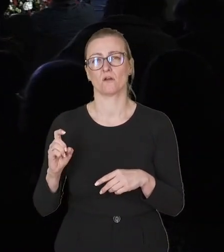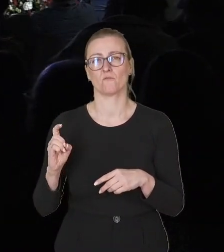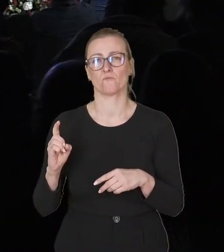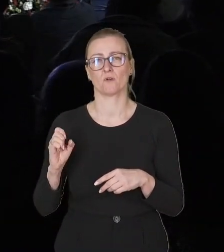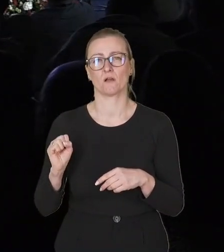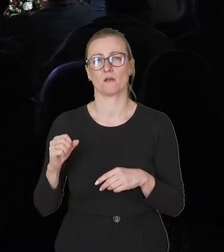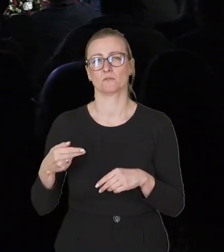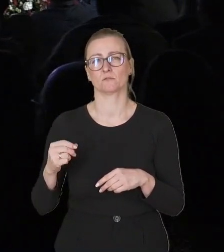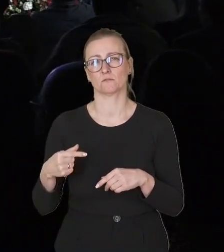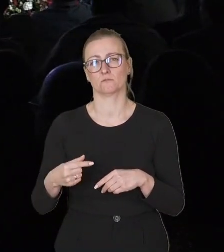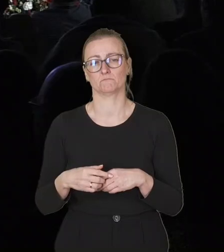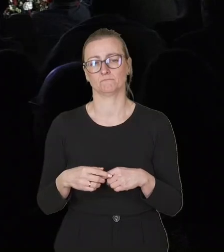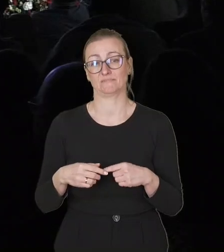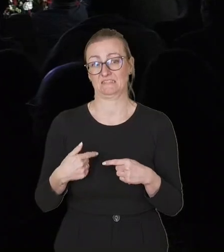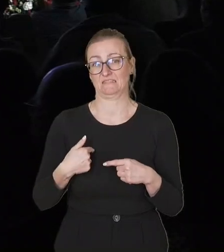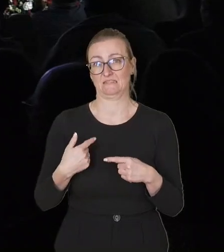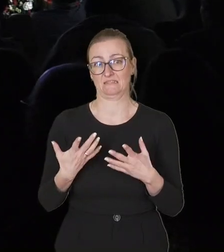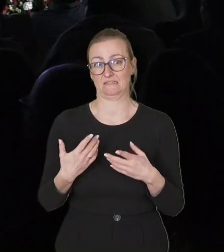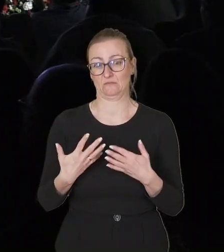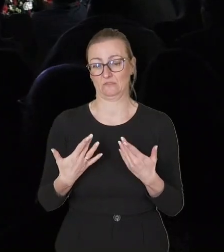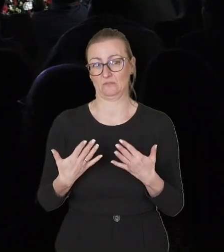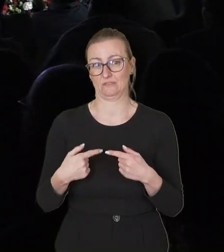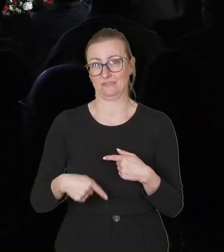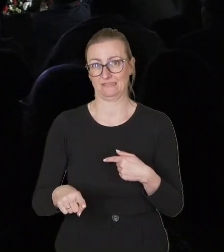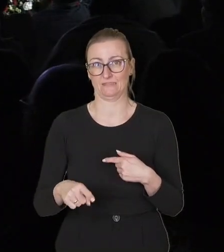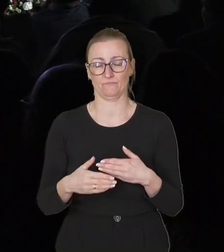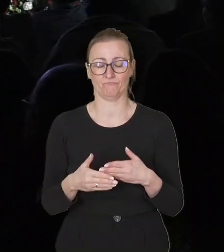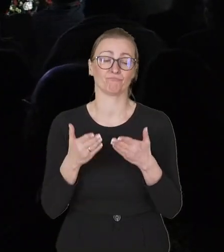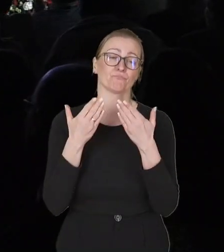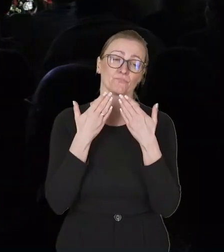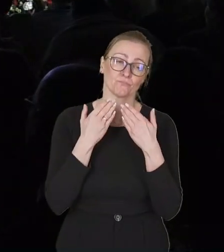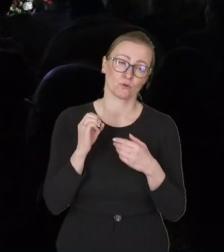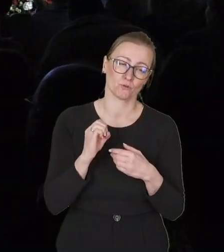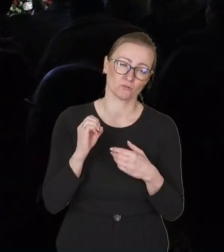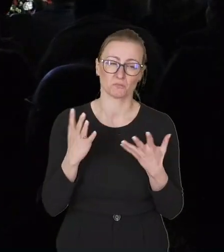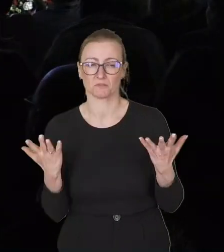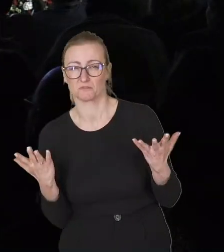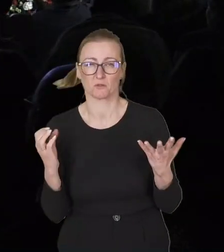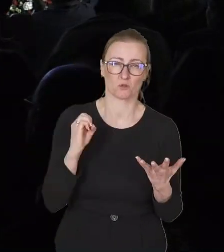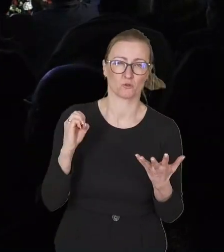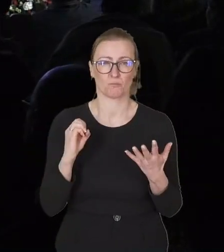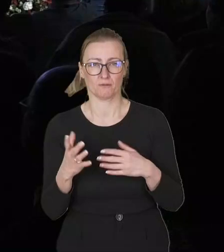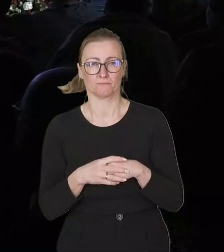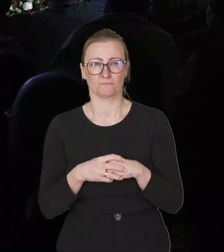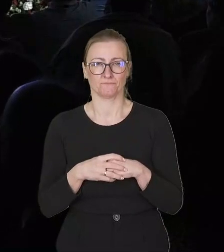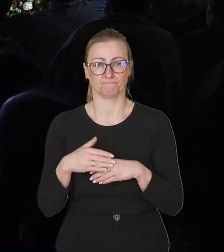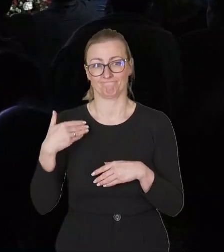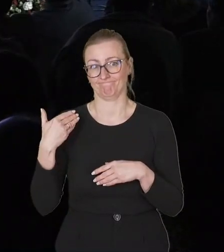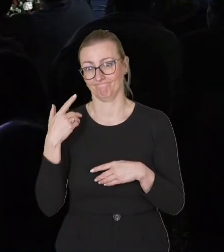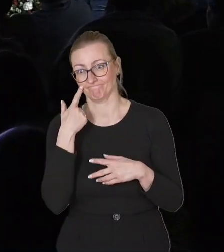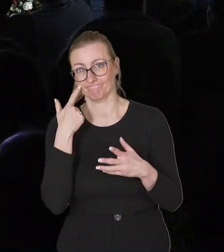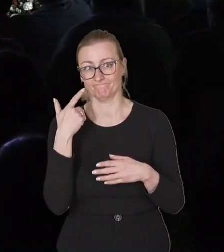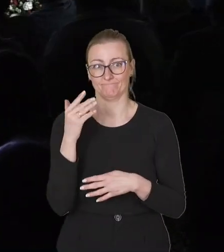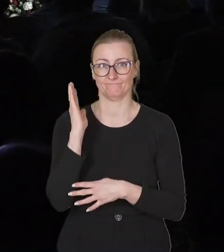Thank you so much. Thank you, audience, for an active participation. Thank you for being active in this Mentimeter experiment.